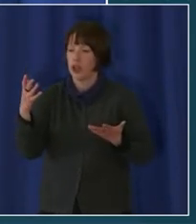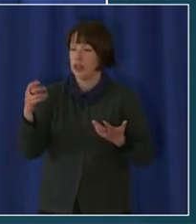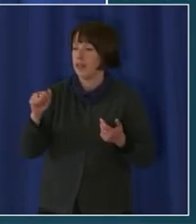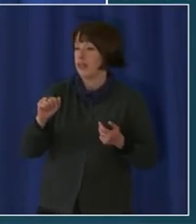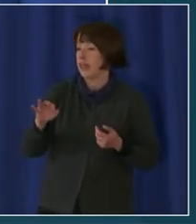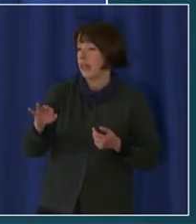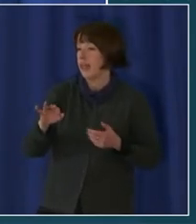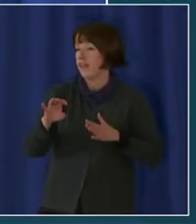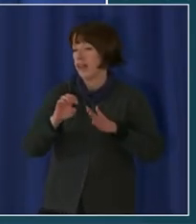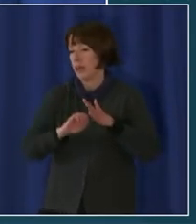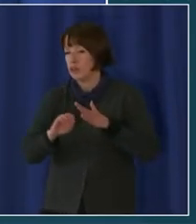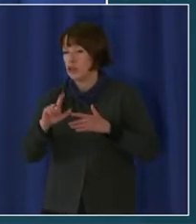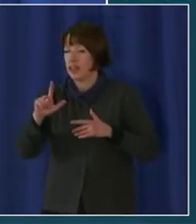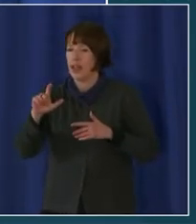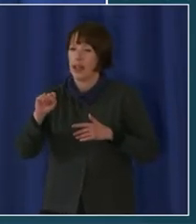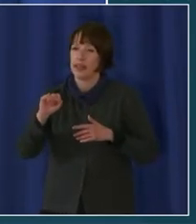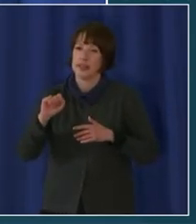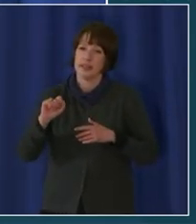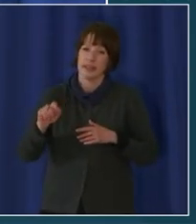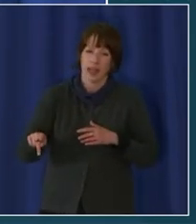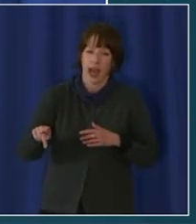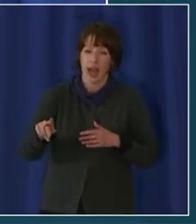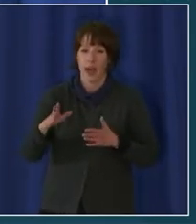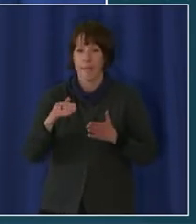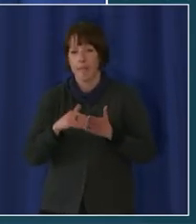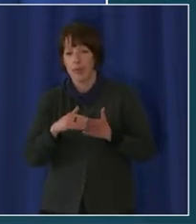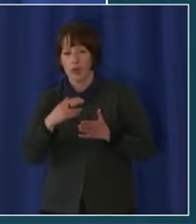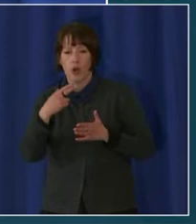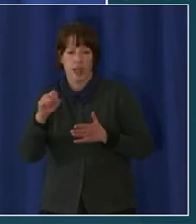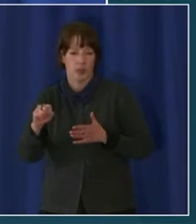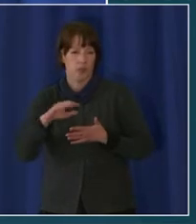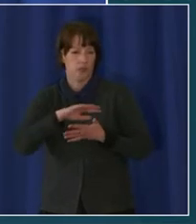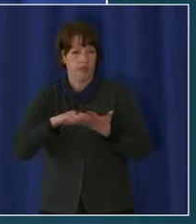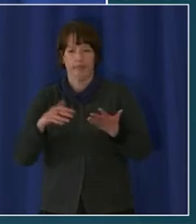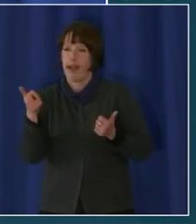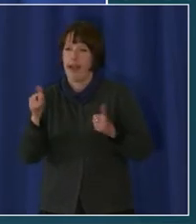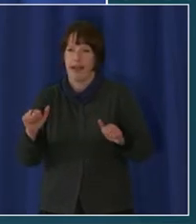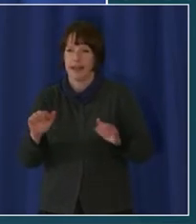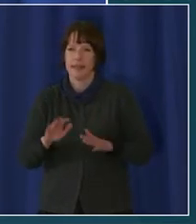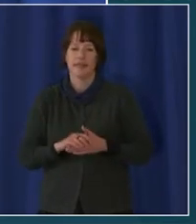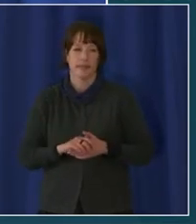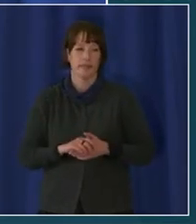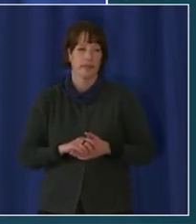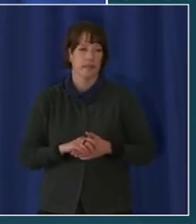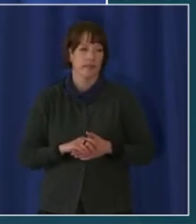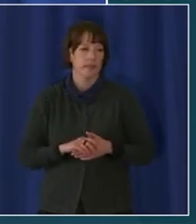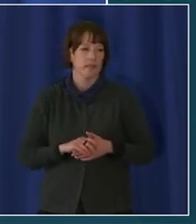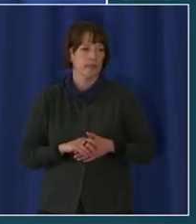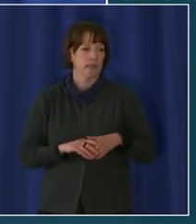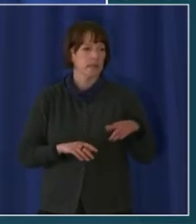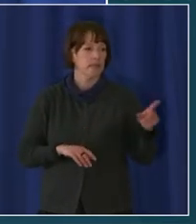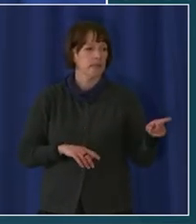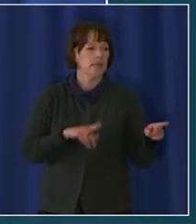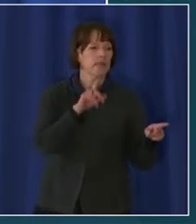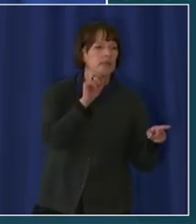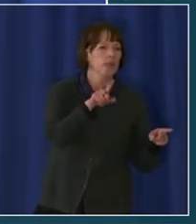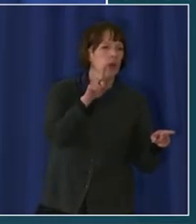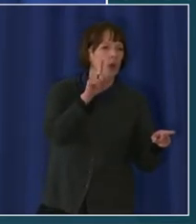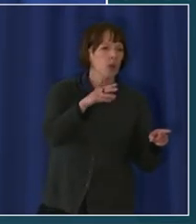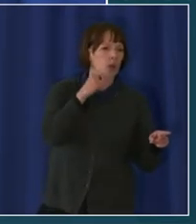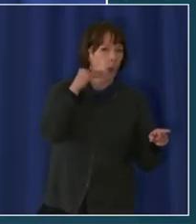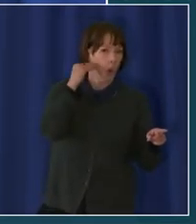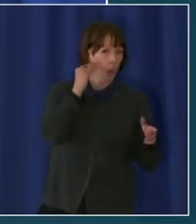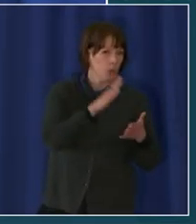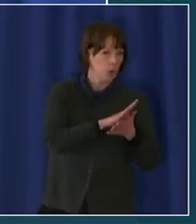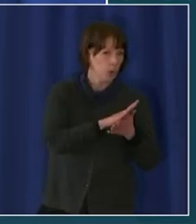in elementary LSAP, middle school LSAP, or high school LSAP. Rosanna, would the family go to their homeschool? Is